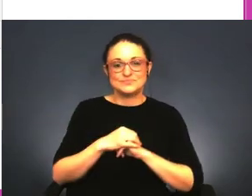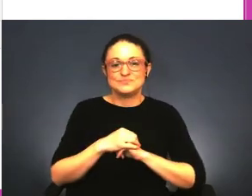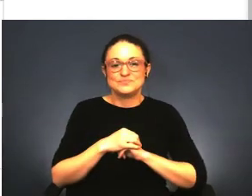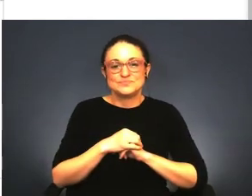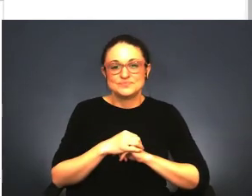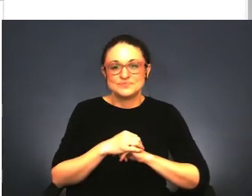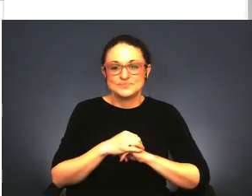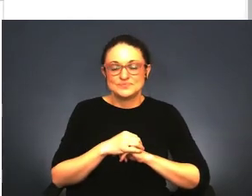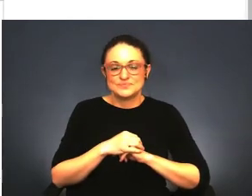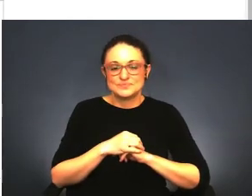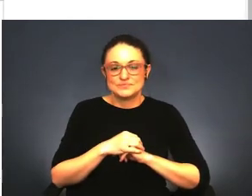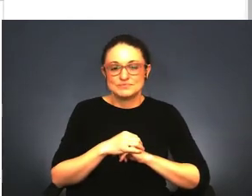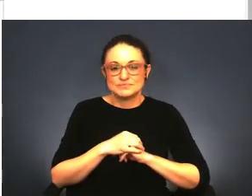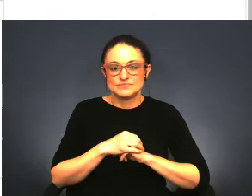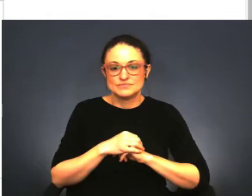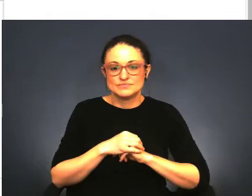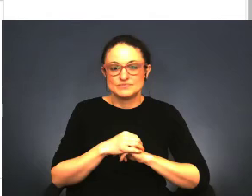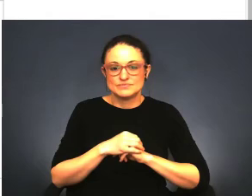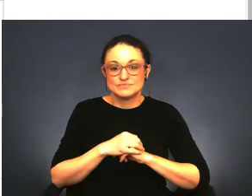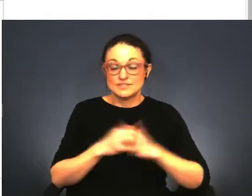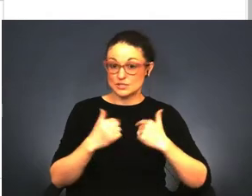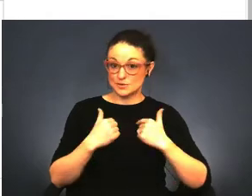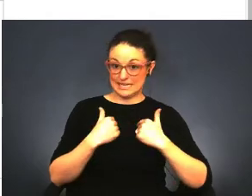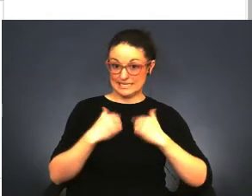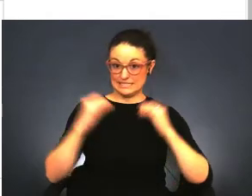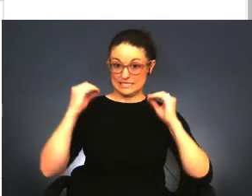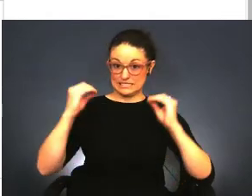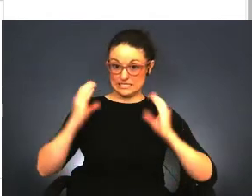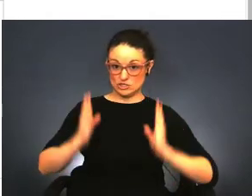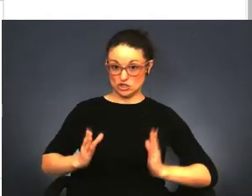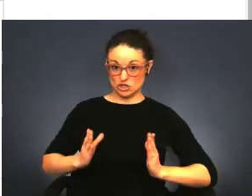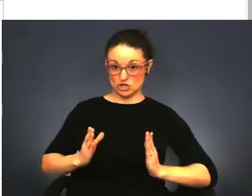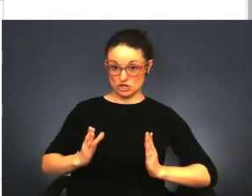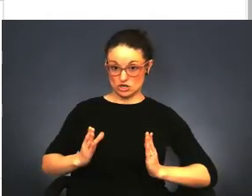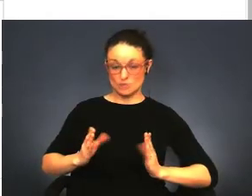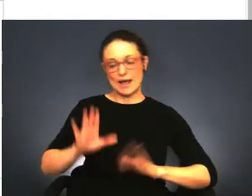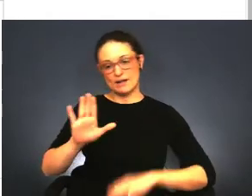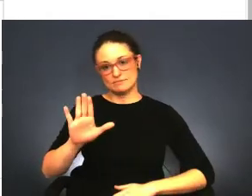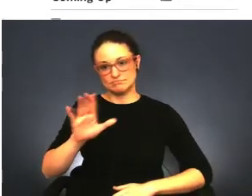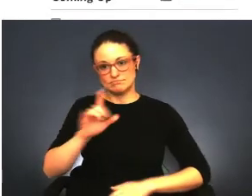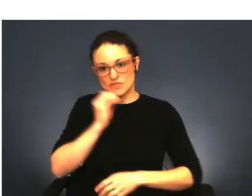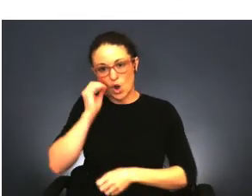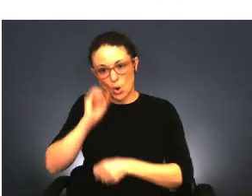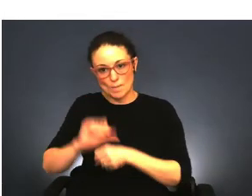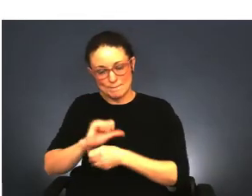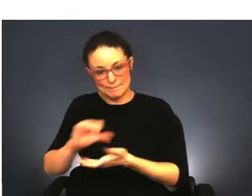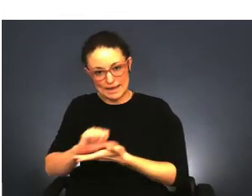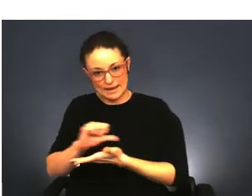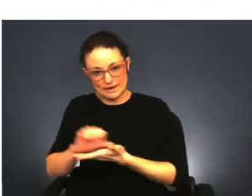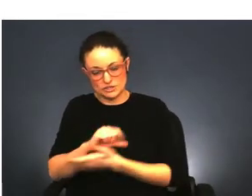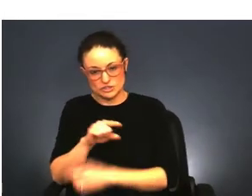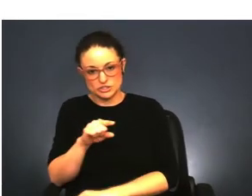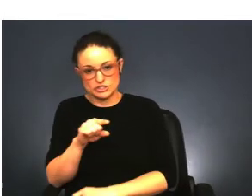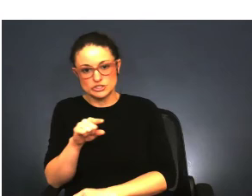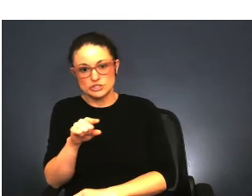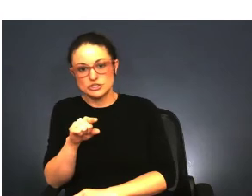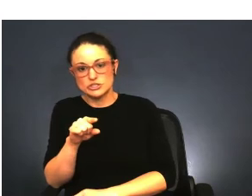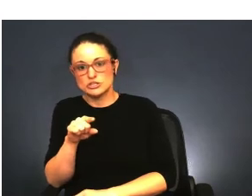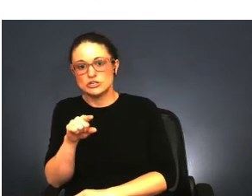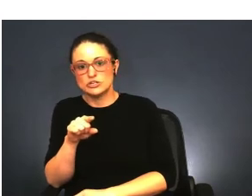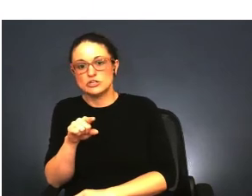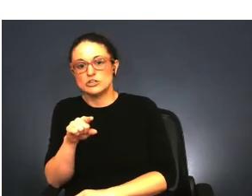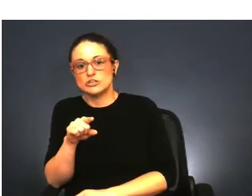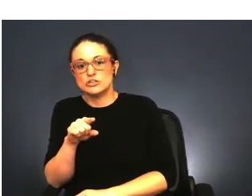view. As the teacher, when I come in, actually to the home page, I see that on my